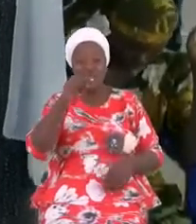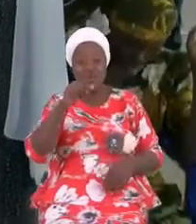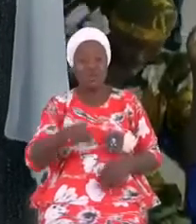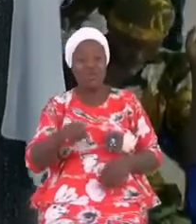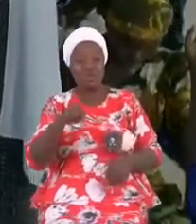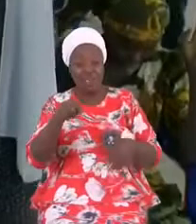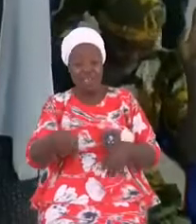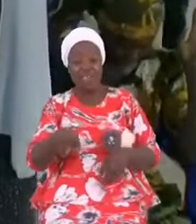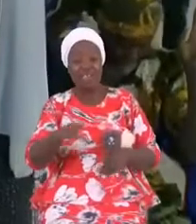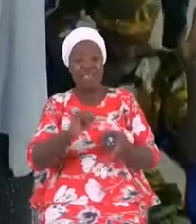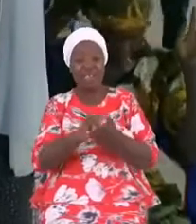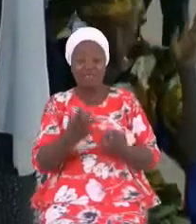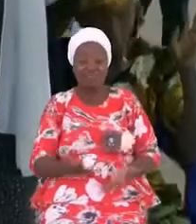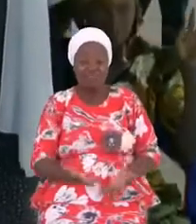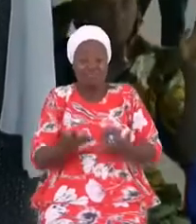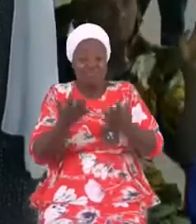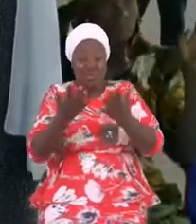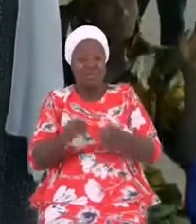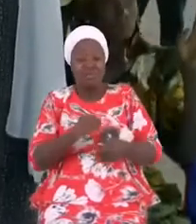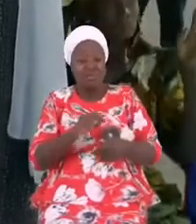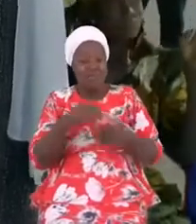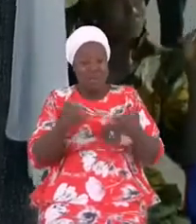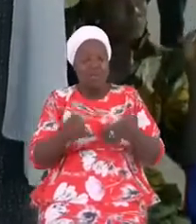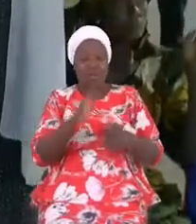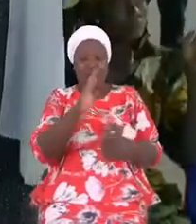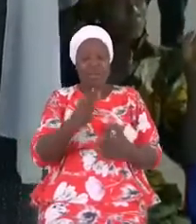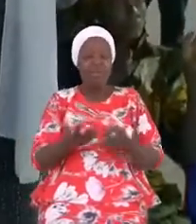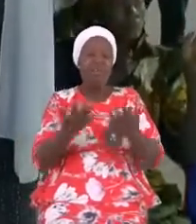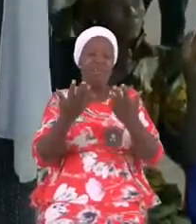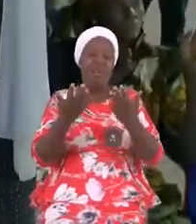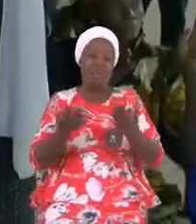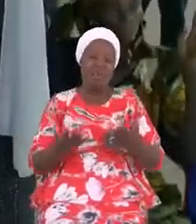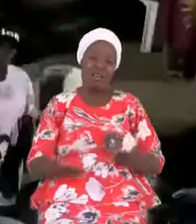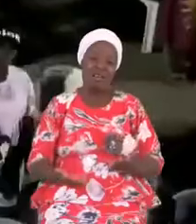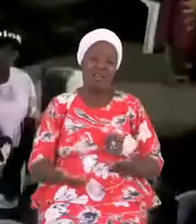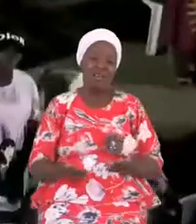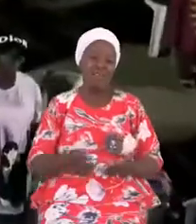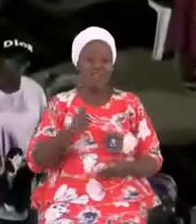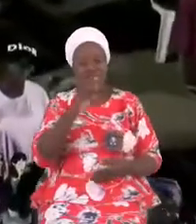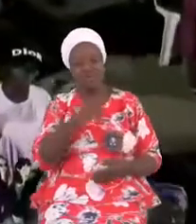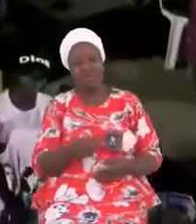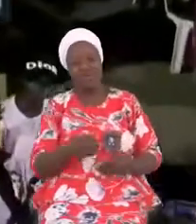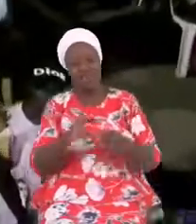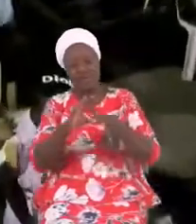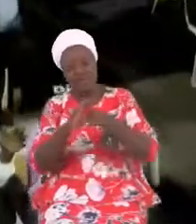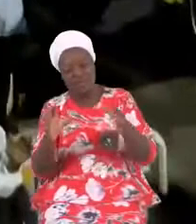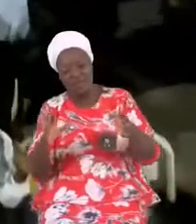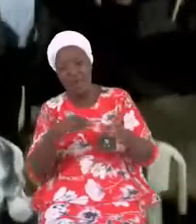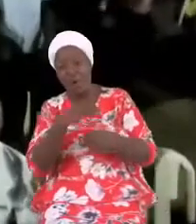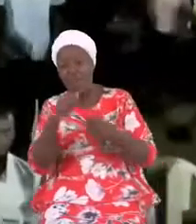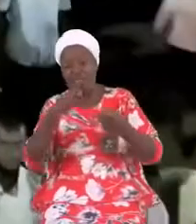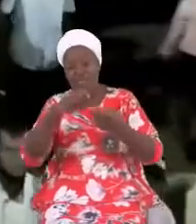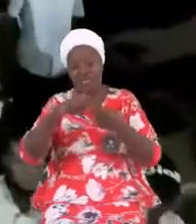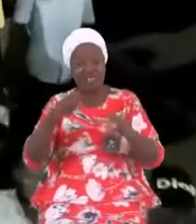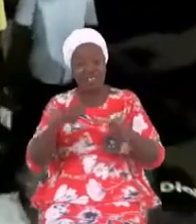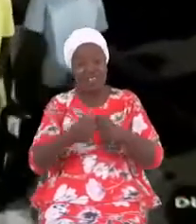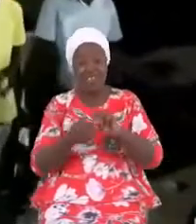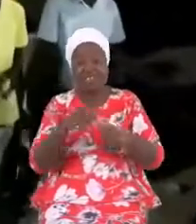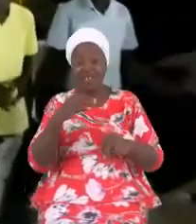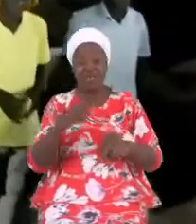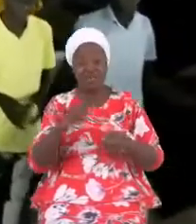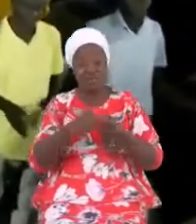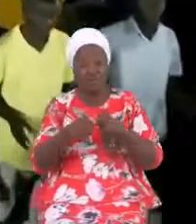heavy will become light. You are loosed. All the chains of sickness